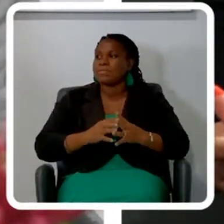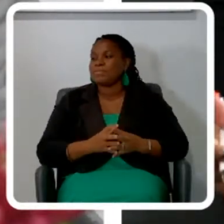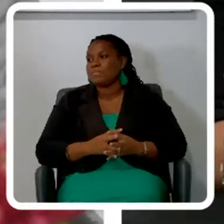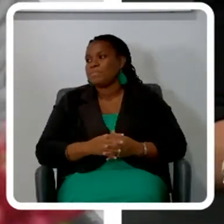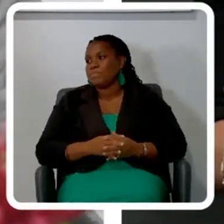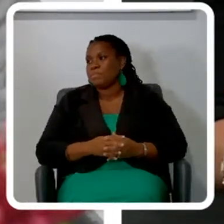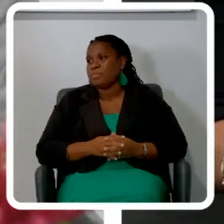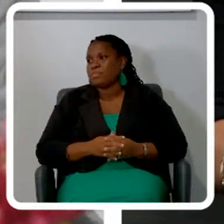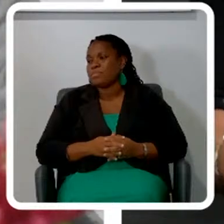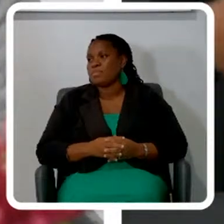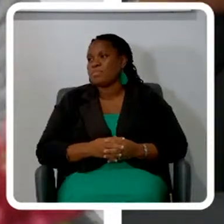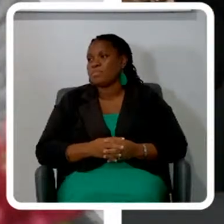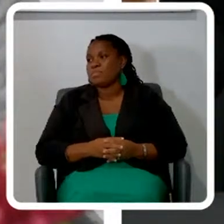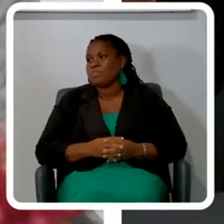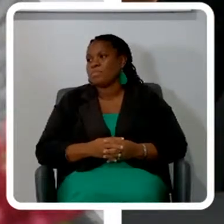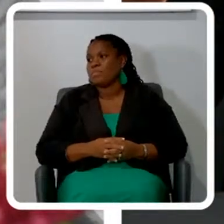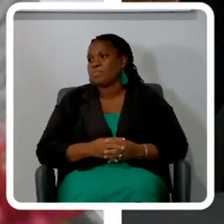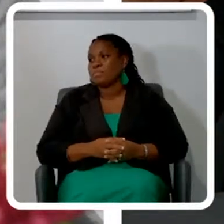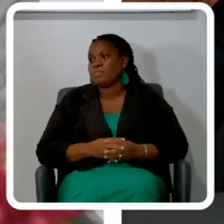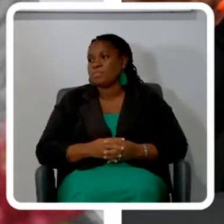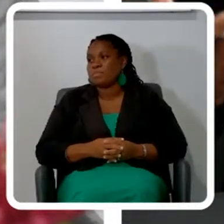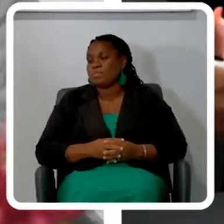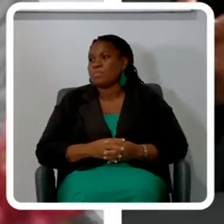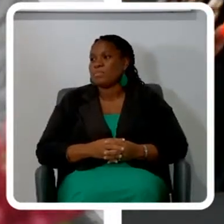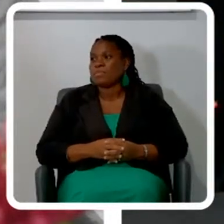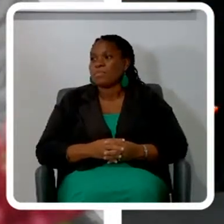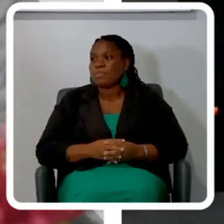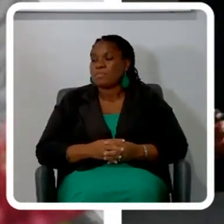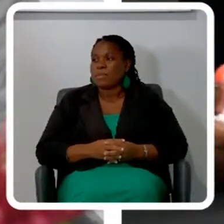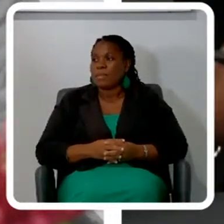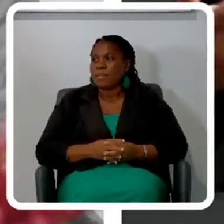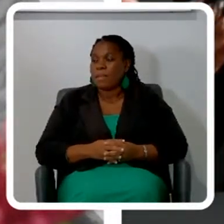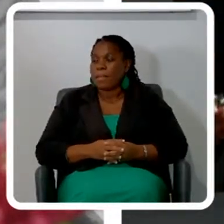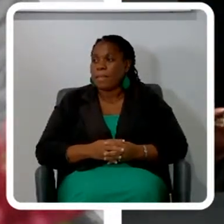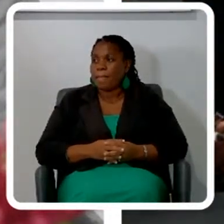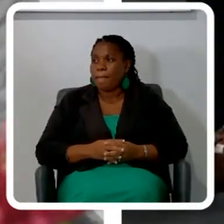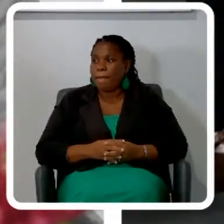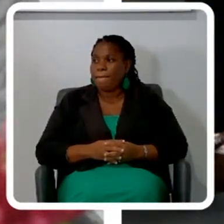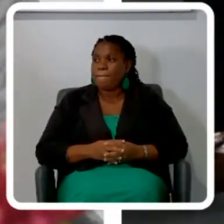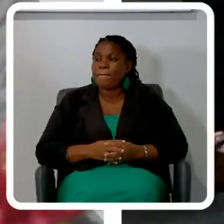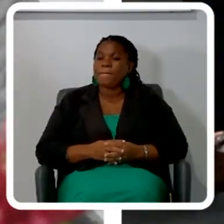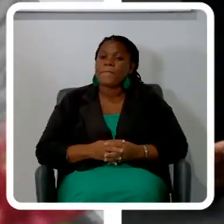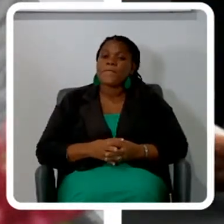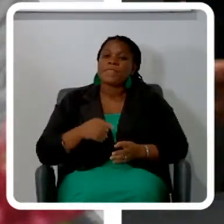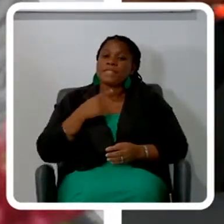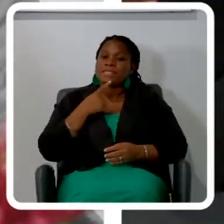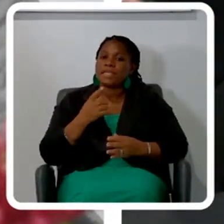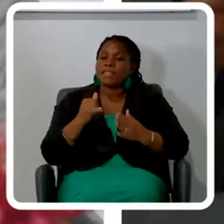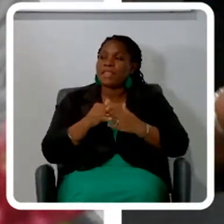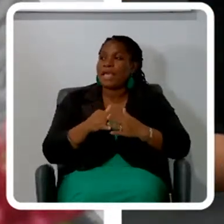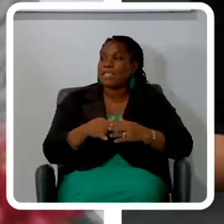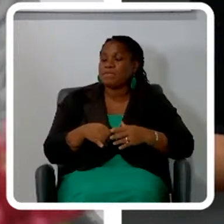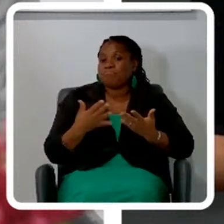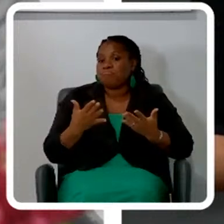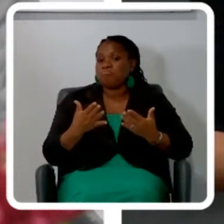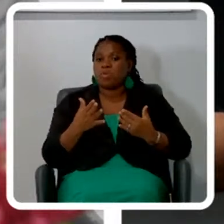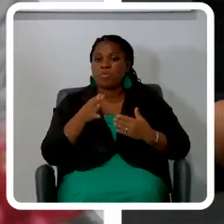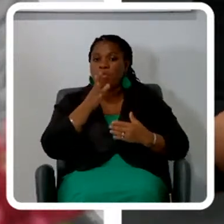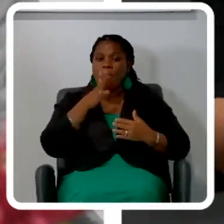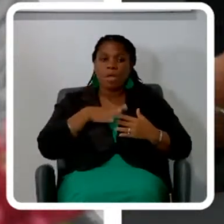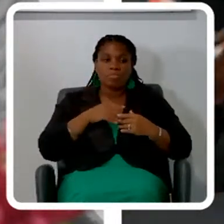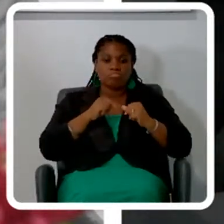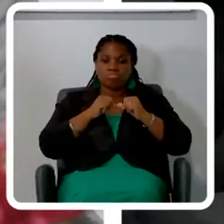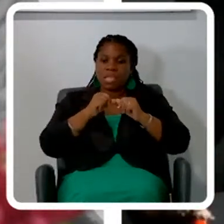menopausal and perimenopausal age, those numbers were increasing, perhaps because they thought, well, we can't get pregnant anymore. Men are dating younger